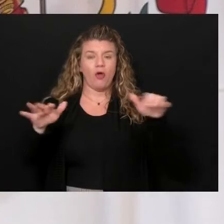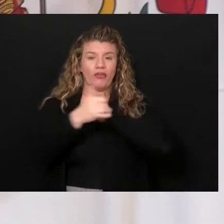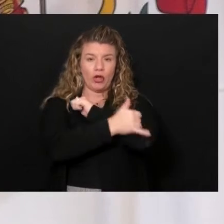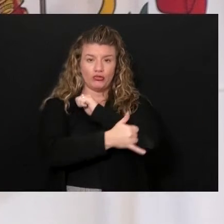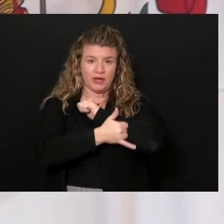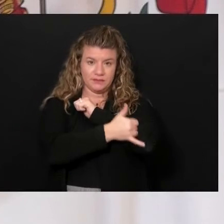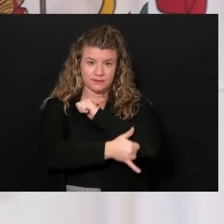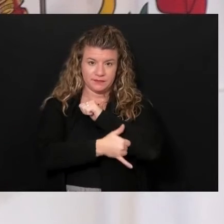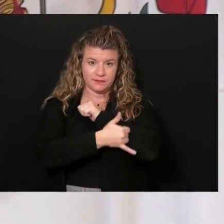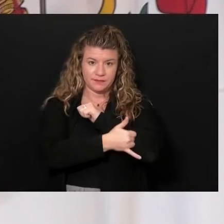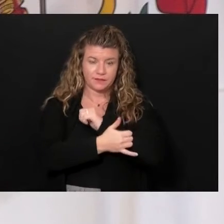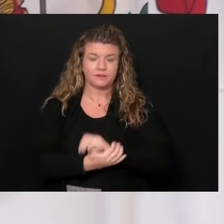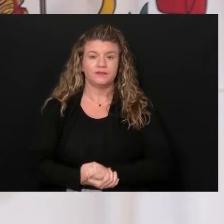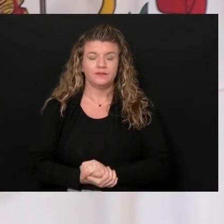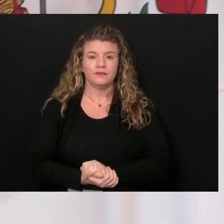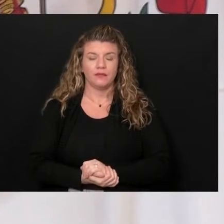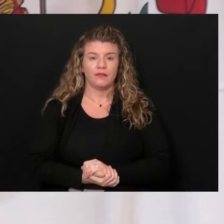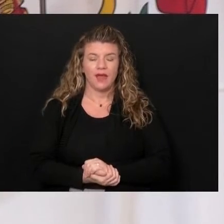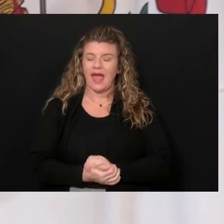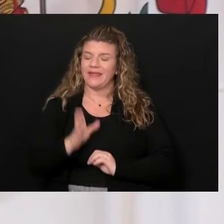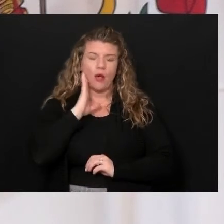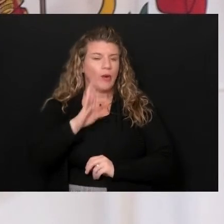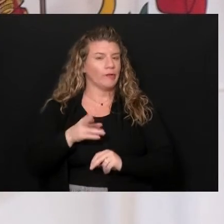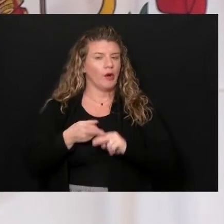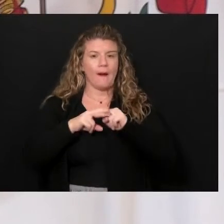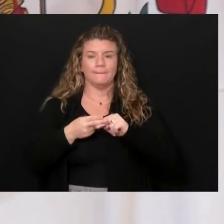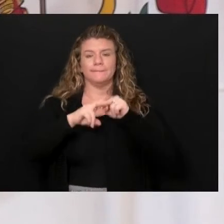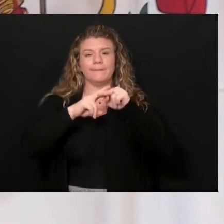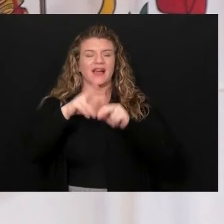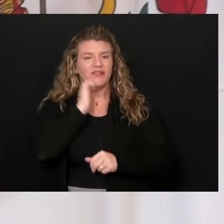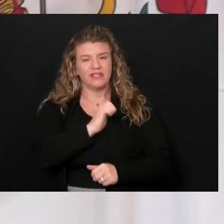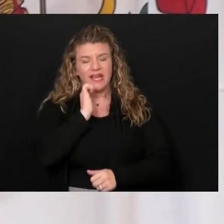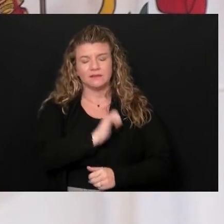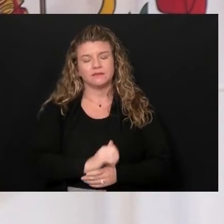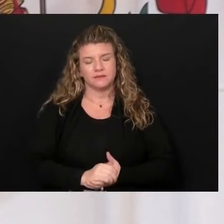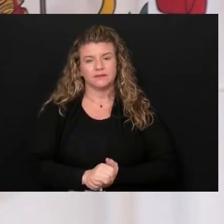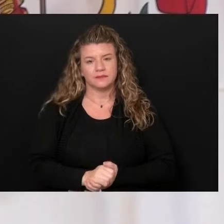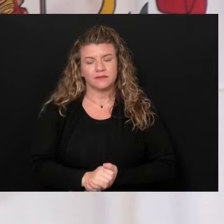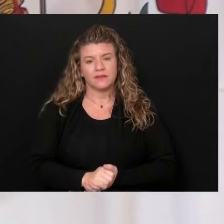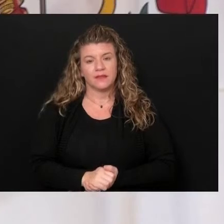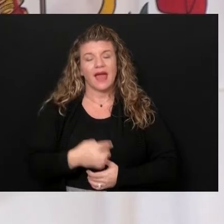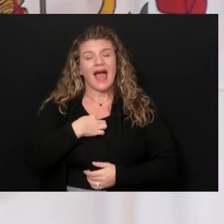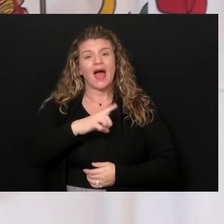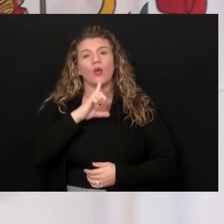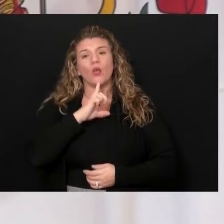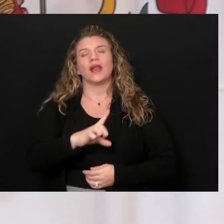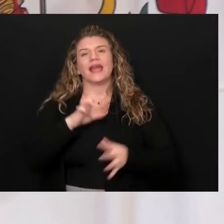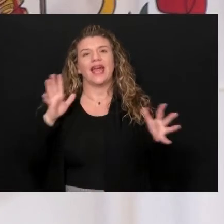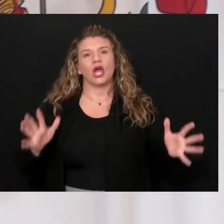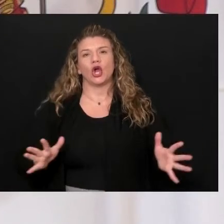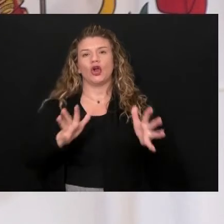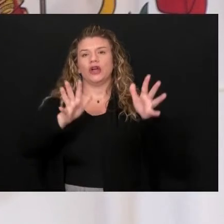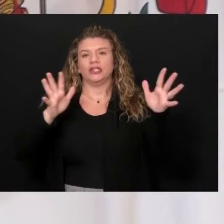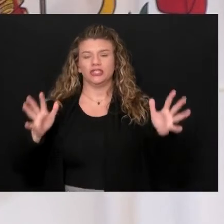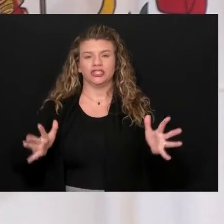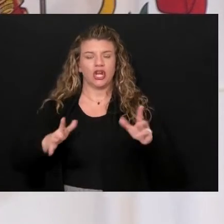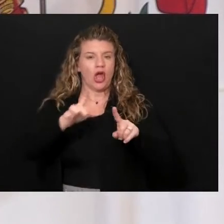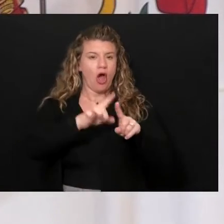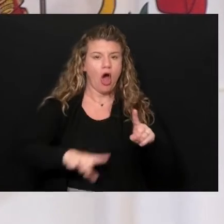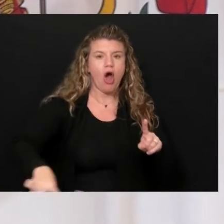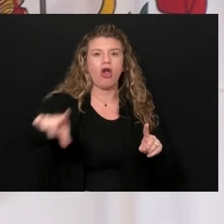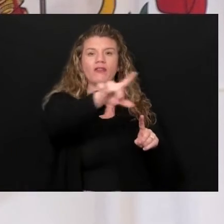everything, and it will be ramping up every day. I'd strongly encourage everyone, through